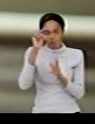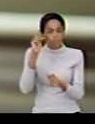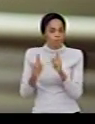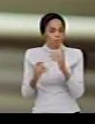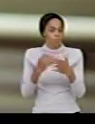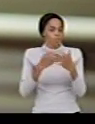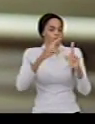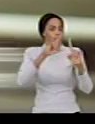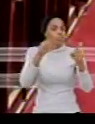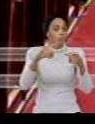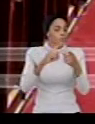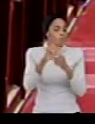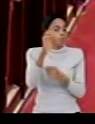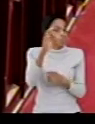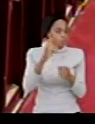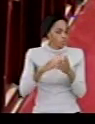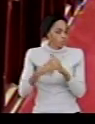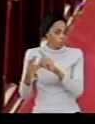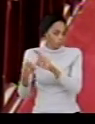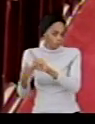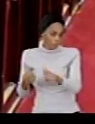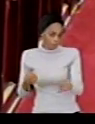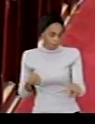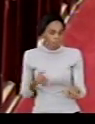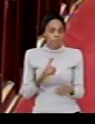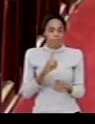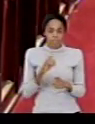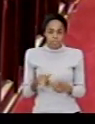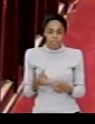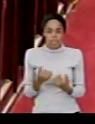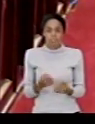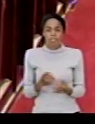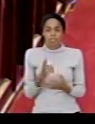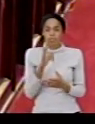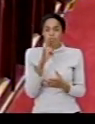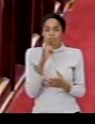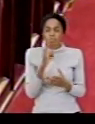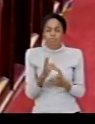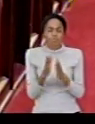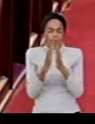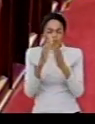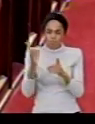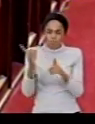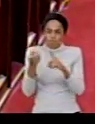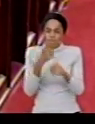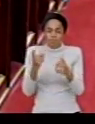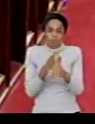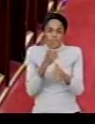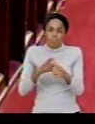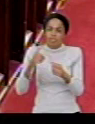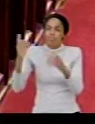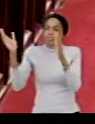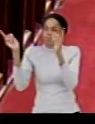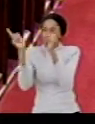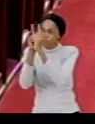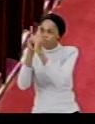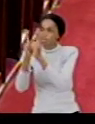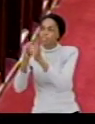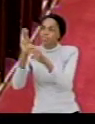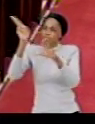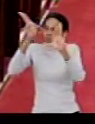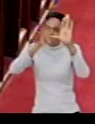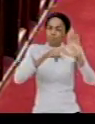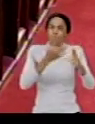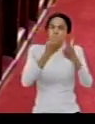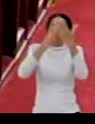to preach to them. You reach and touch the throne of heaven on their behalf before you go to them and